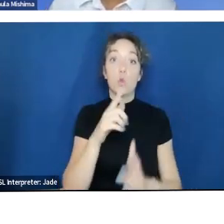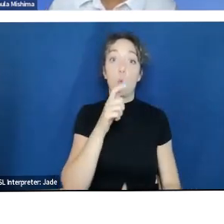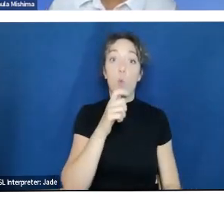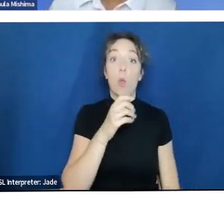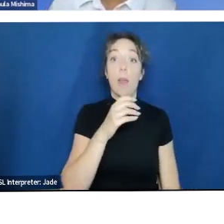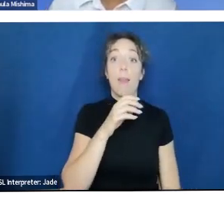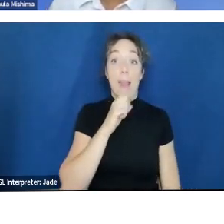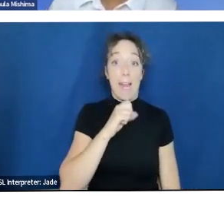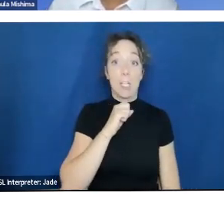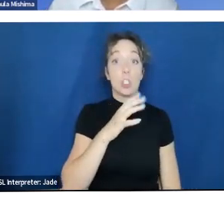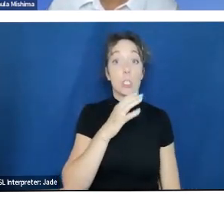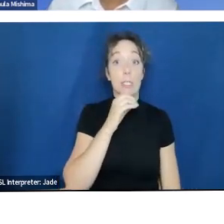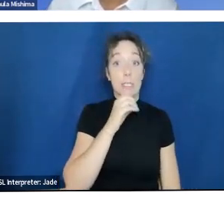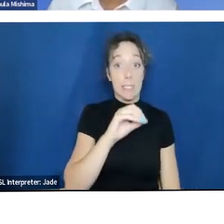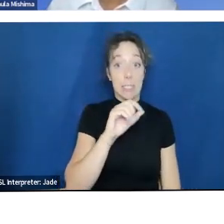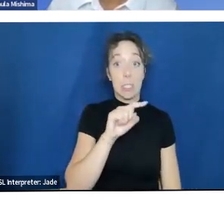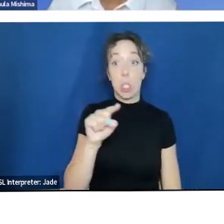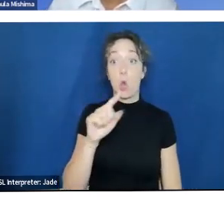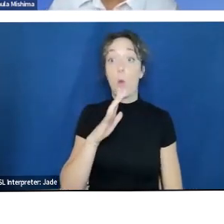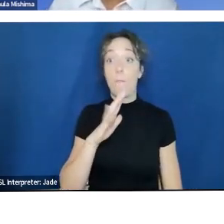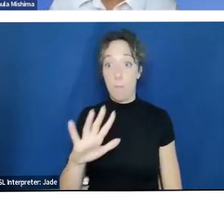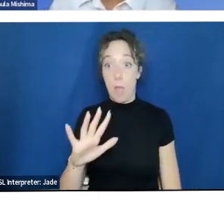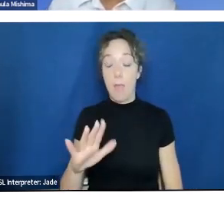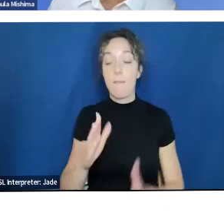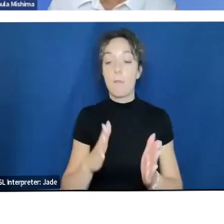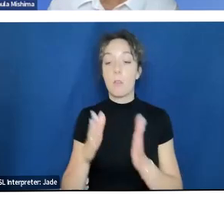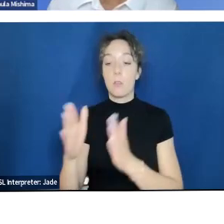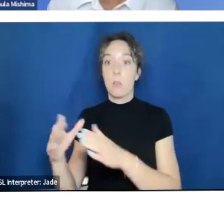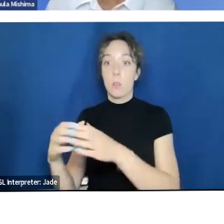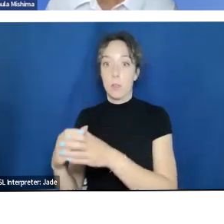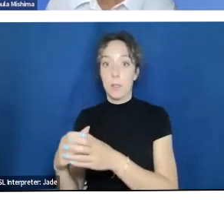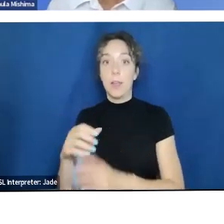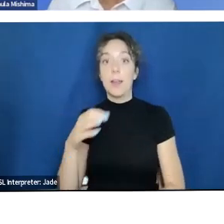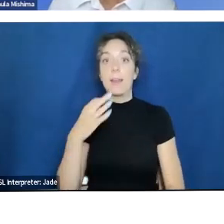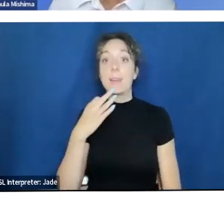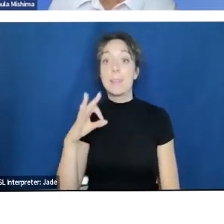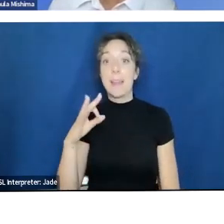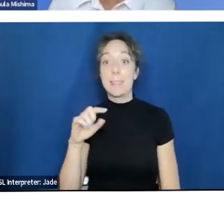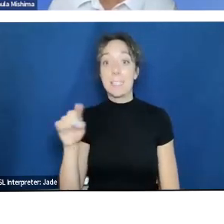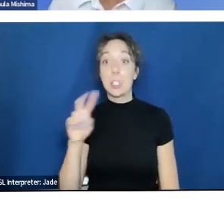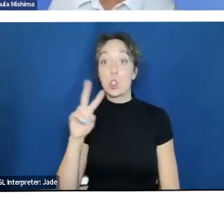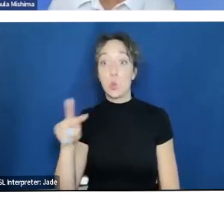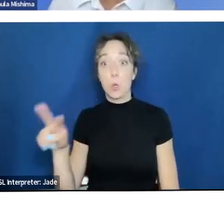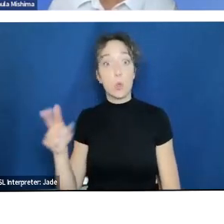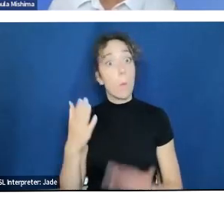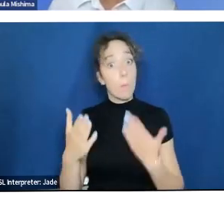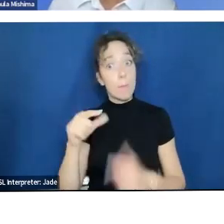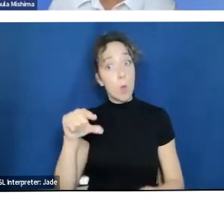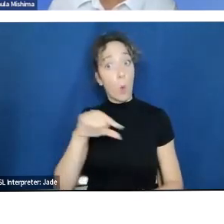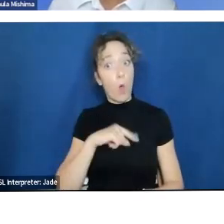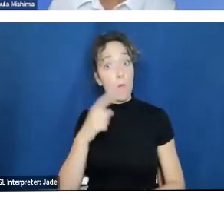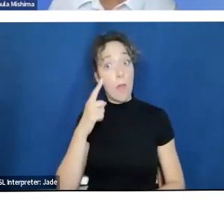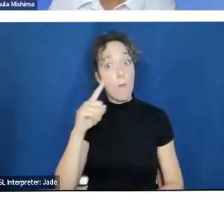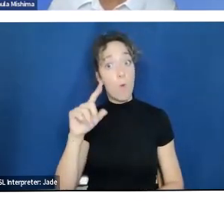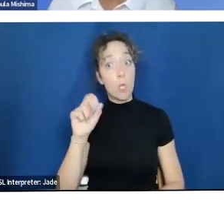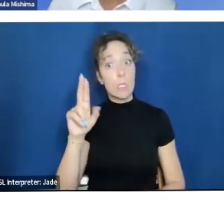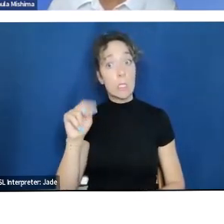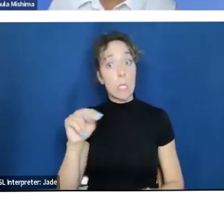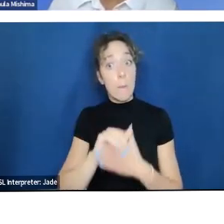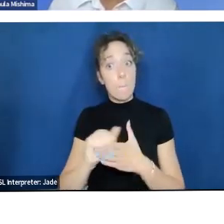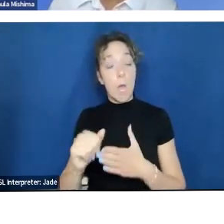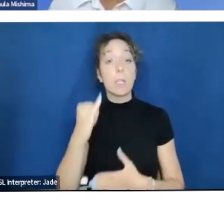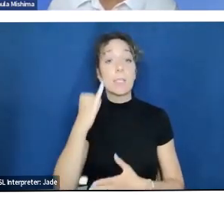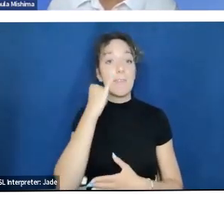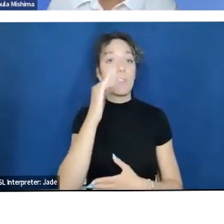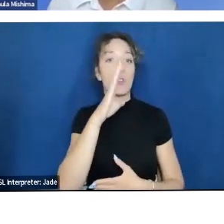ages 0 to 5 and 19 to 22, who might be eligible for some bucks if they were directly